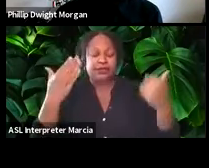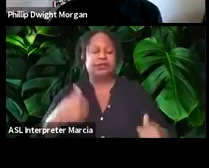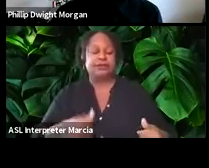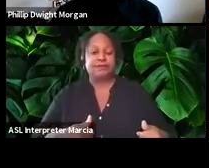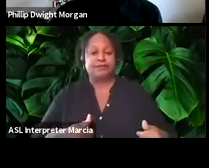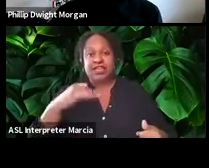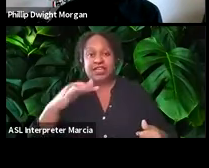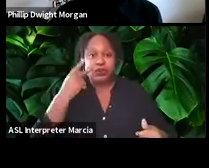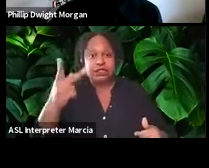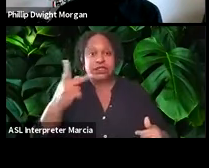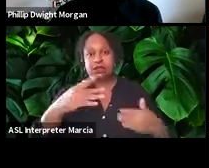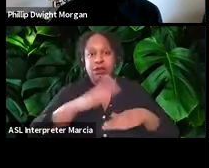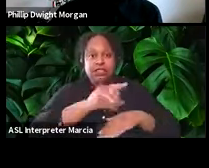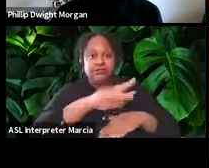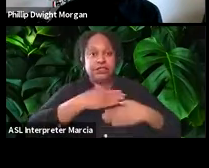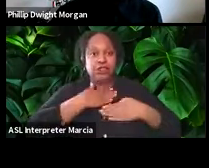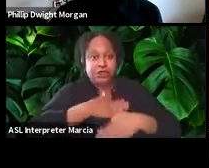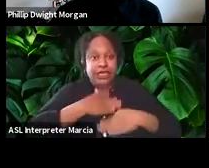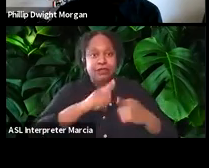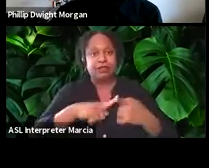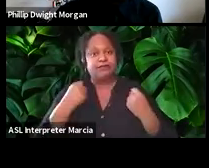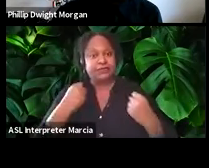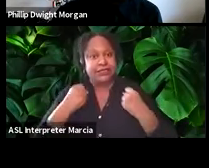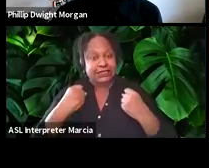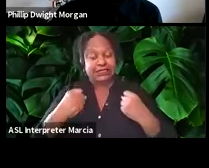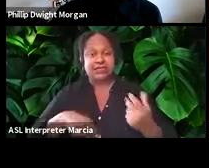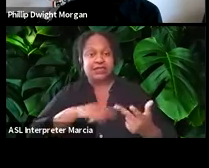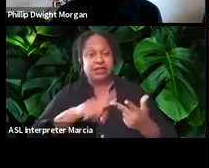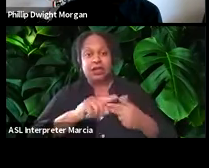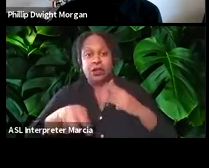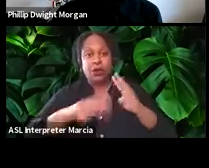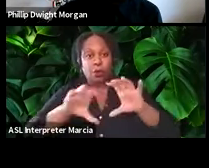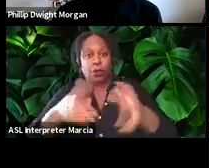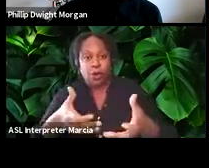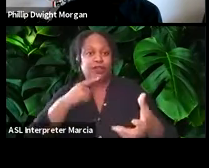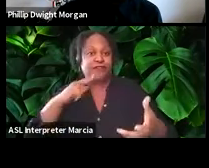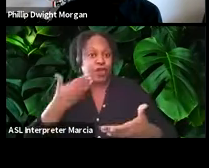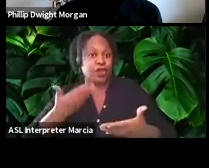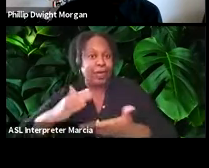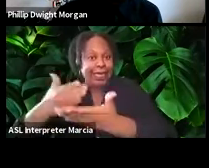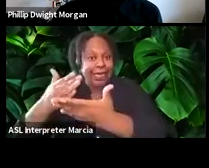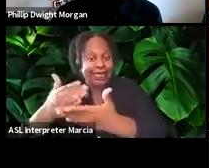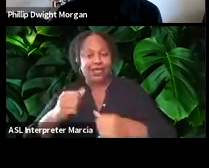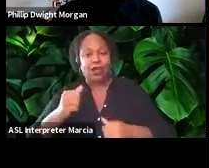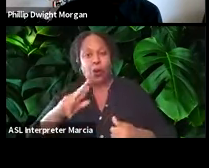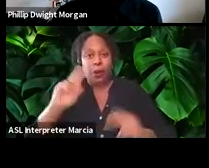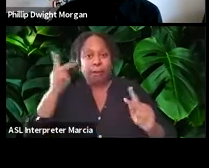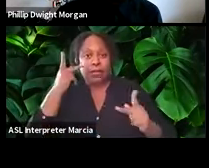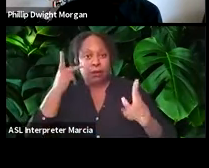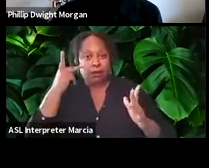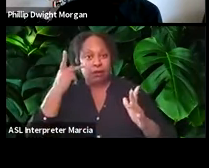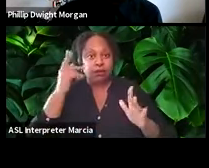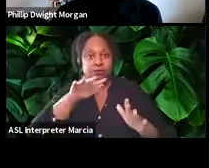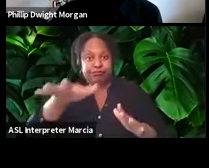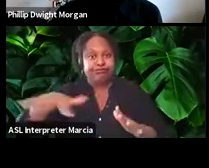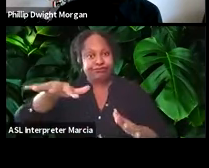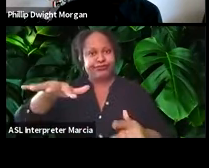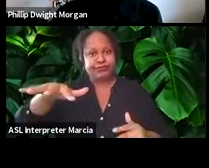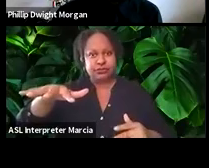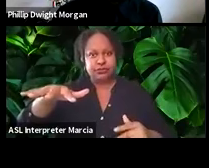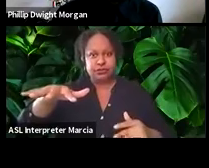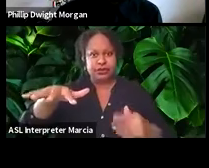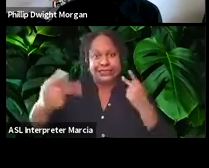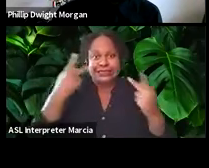in entertainment or fitness or in the world of cooking or in politics, is